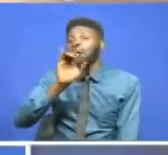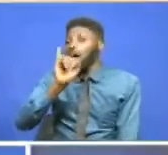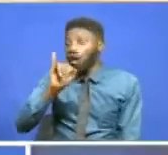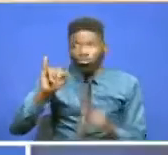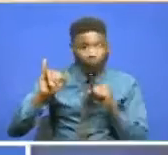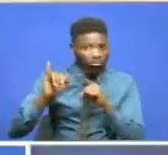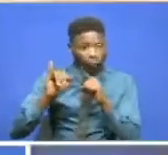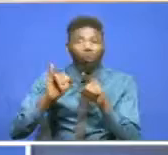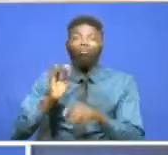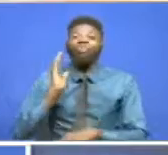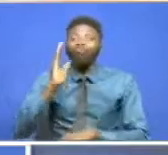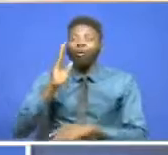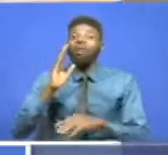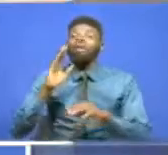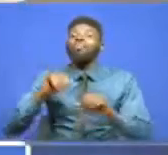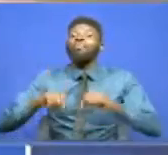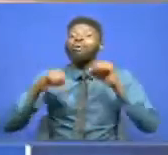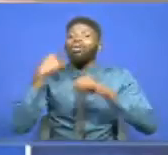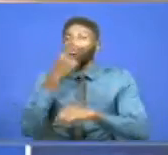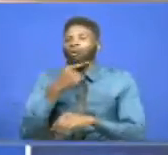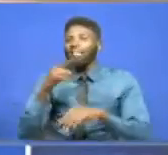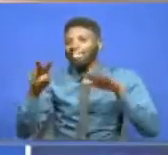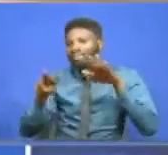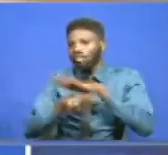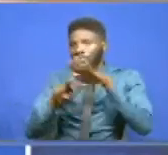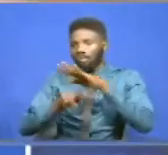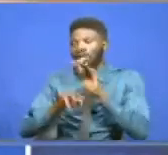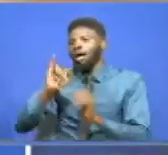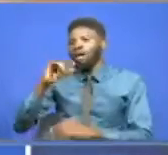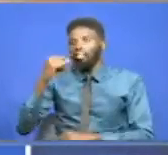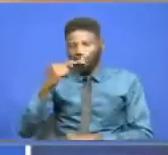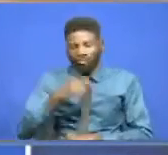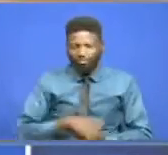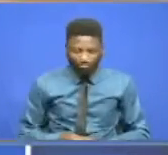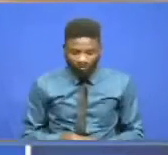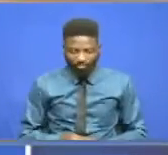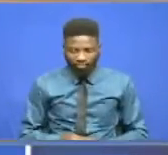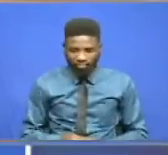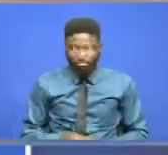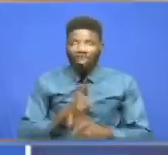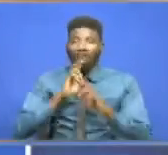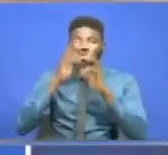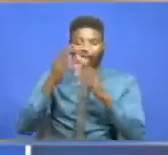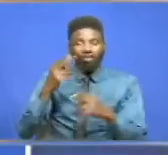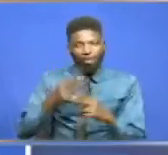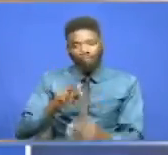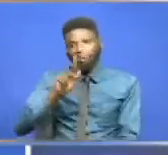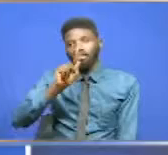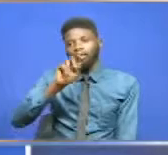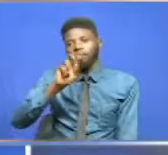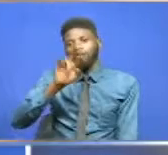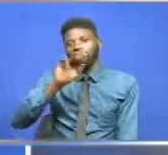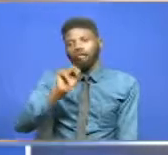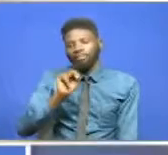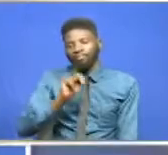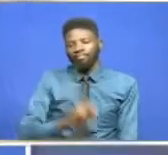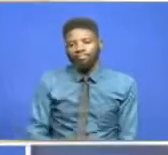Investigations shall be headed by a Deputy Inspector General. Kevin Wachira, Channel One News.